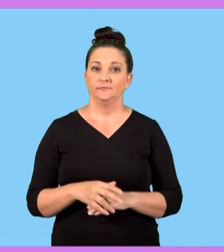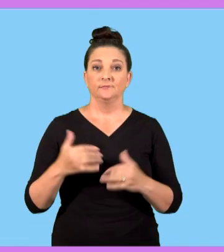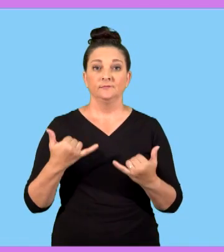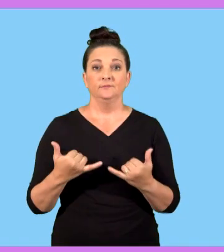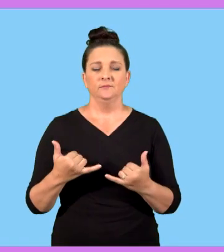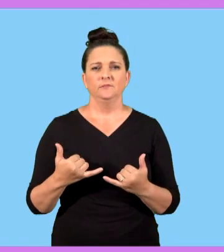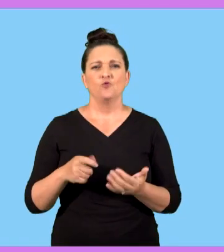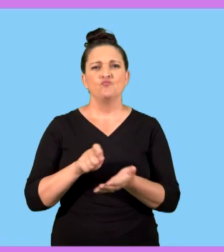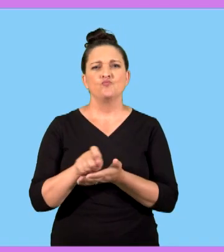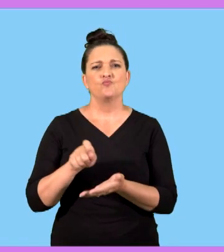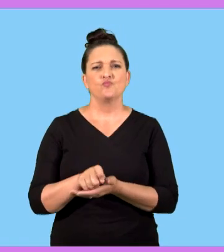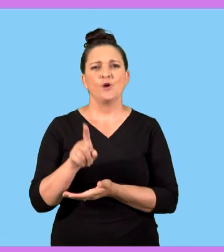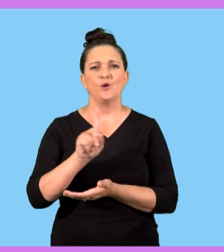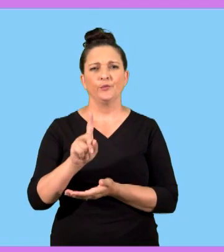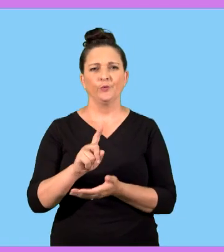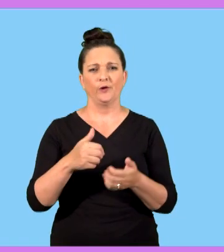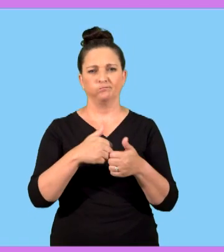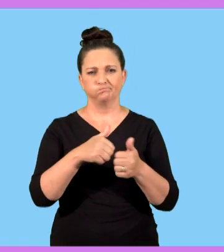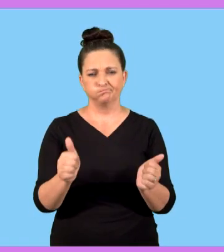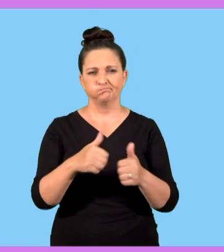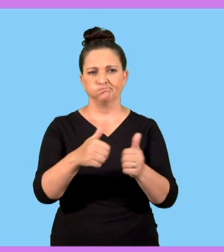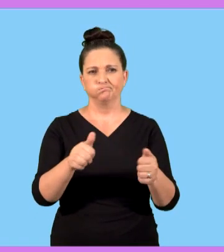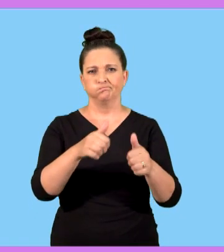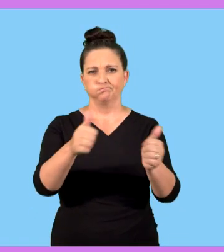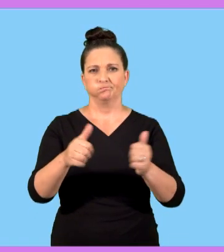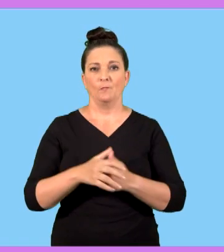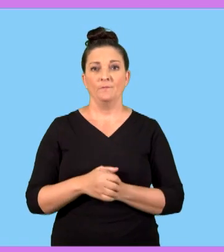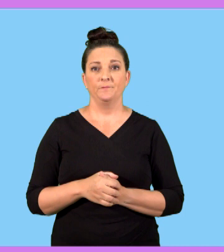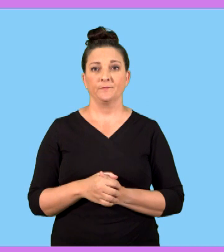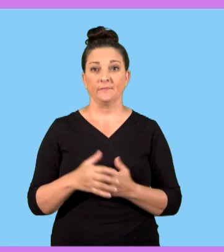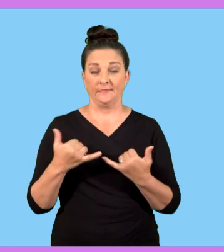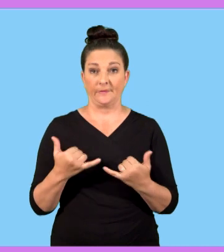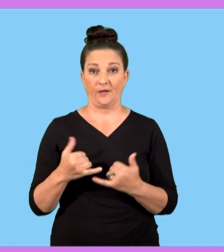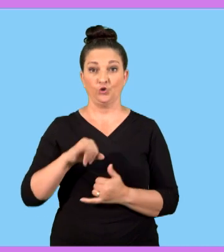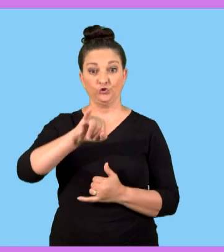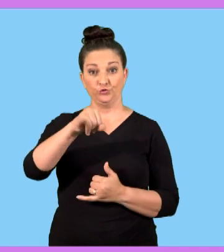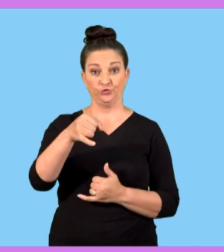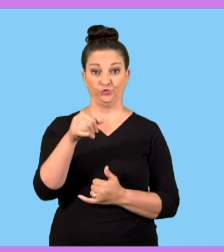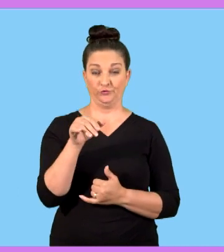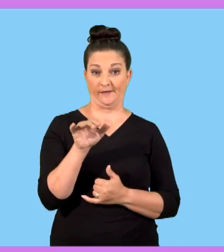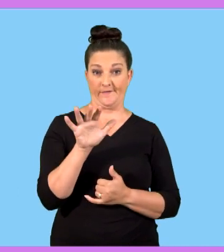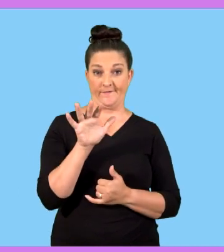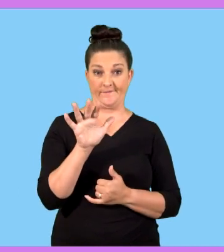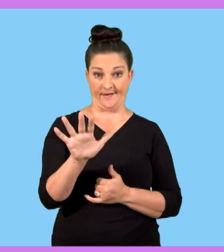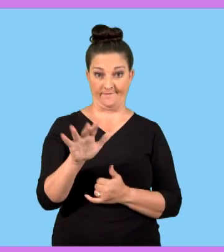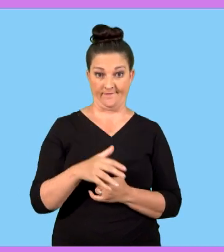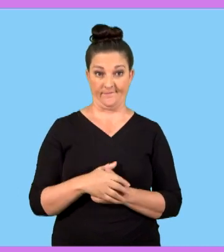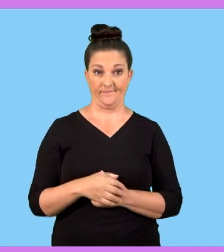down the general direction seat J5 face, right? So here we